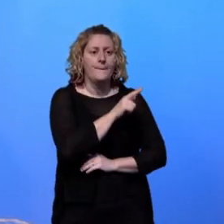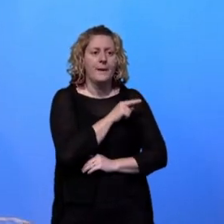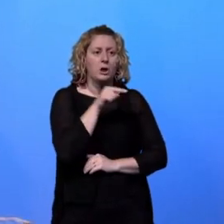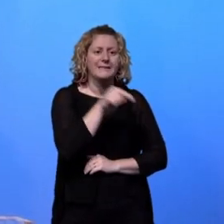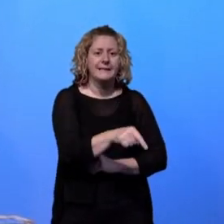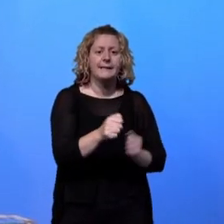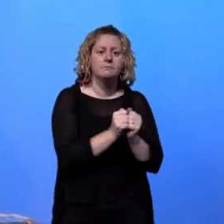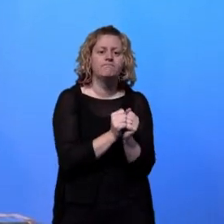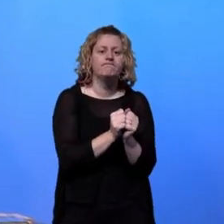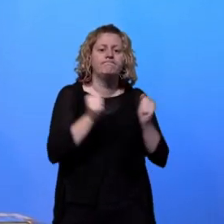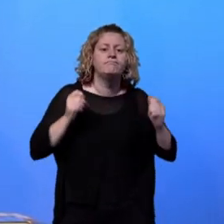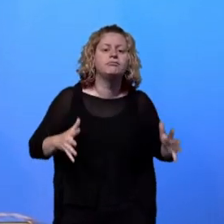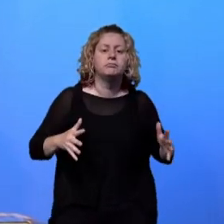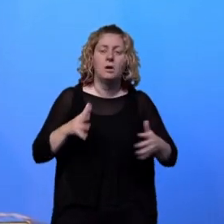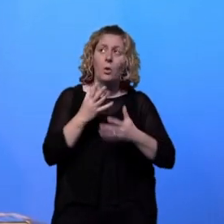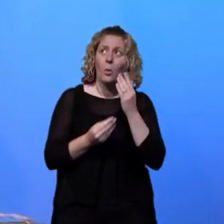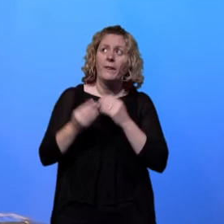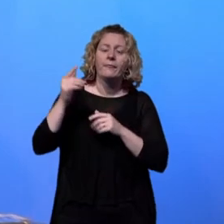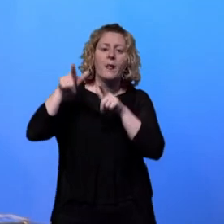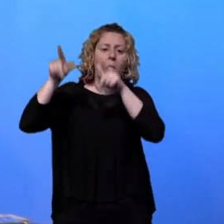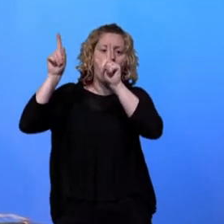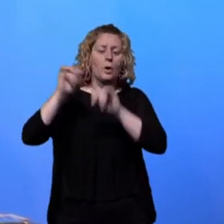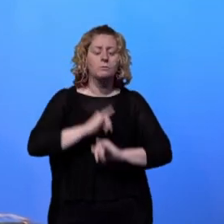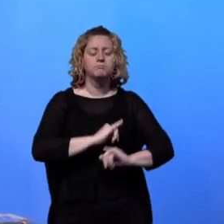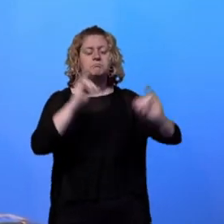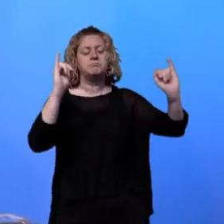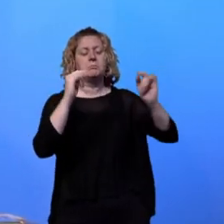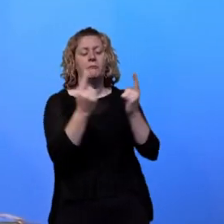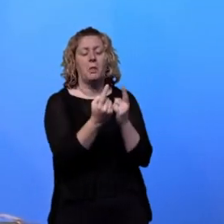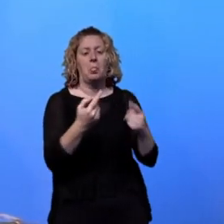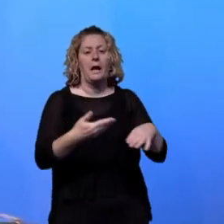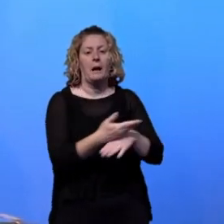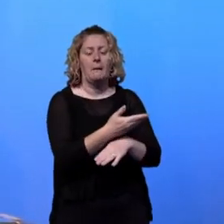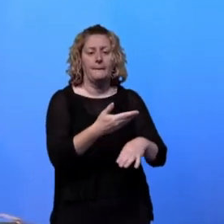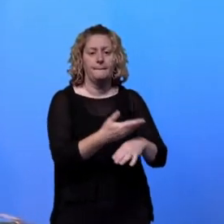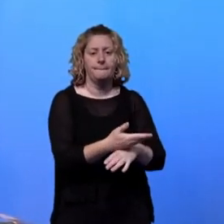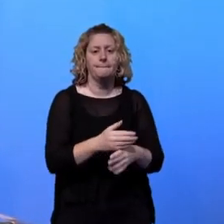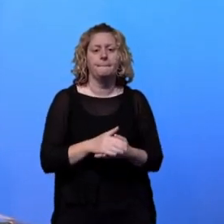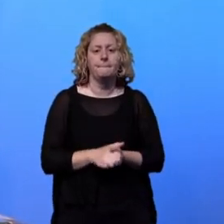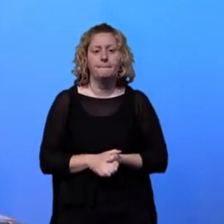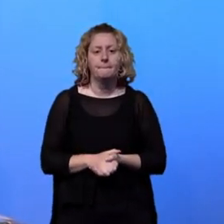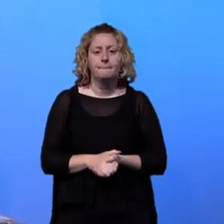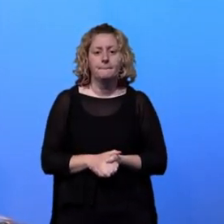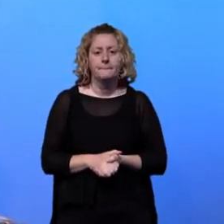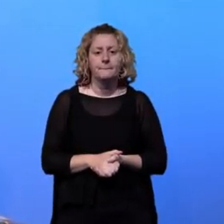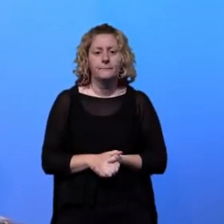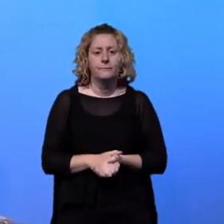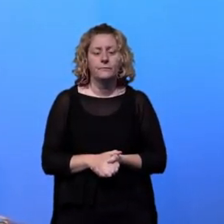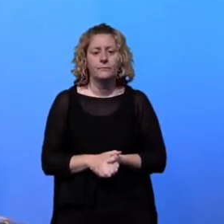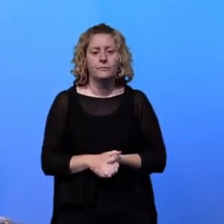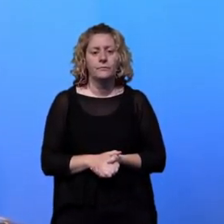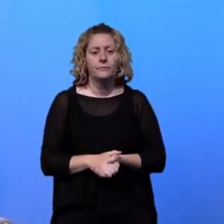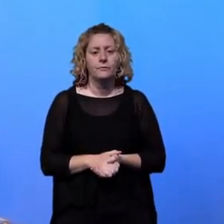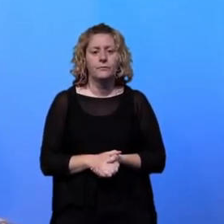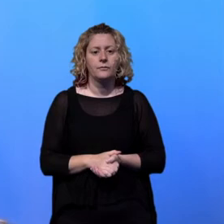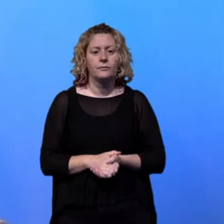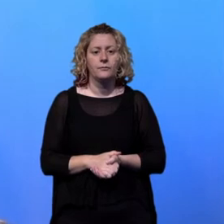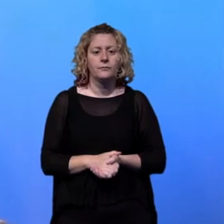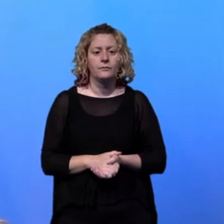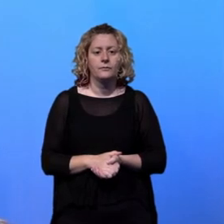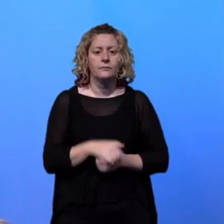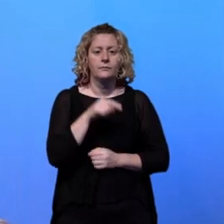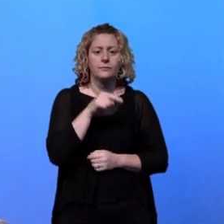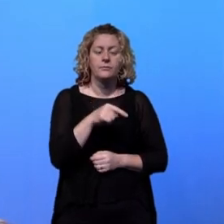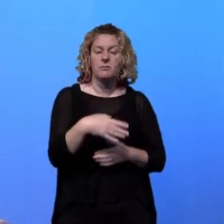Lord and done a outrageous thing in Israel. Now, here's the question. At this moment in time, this is what